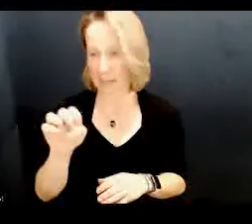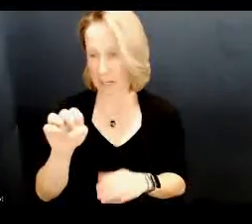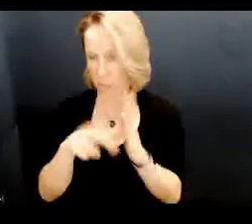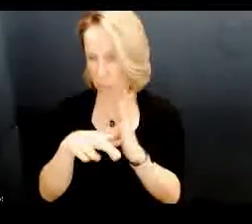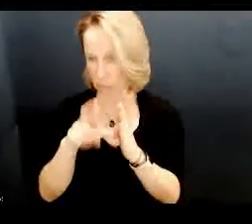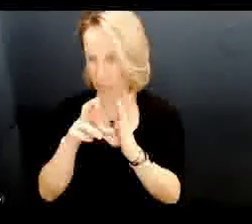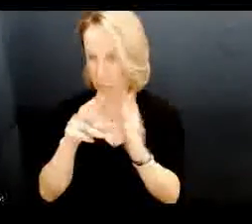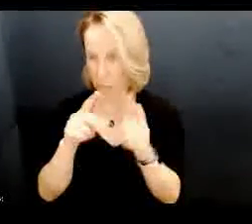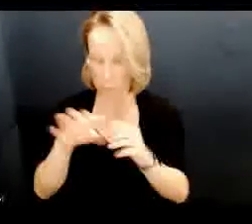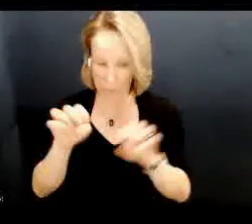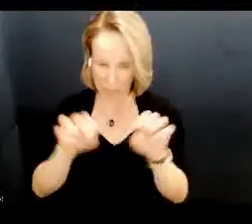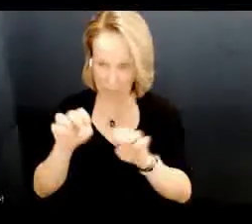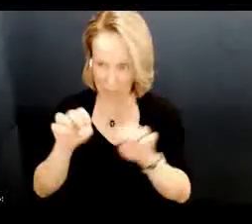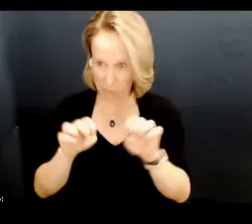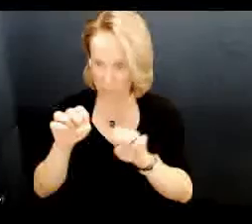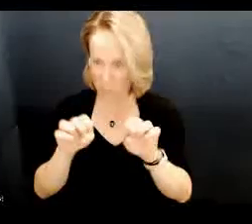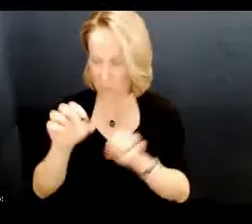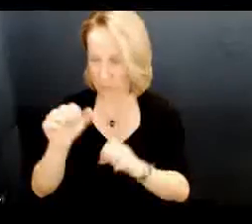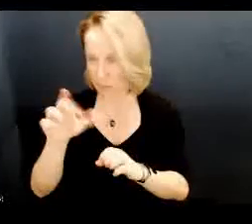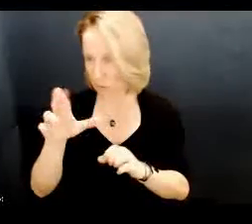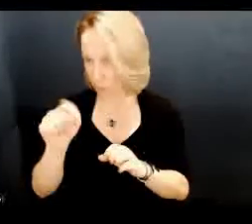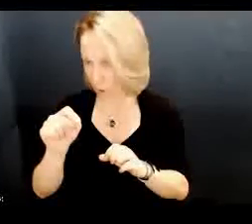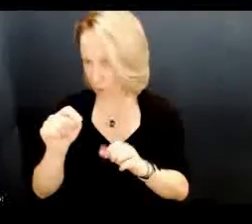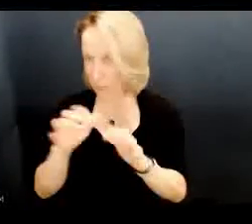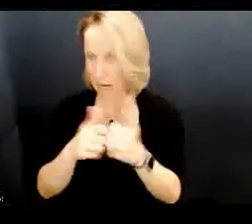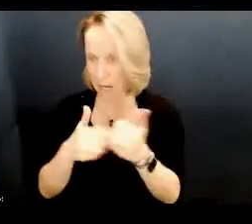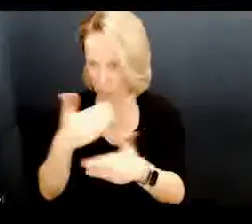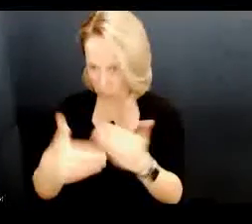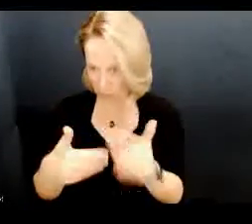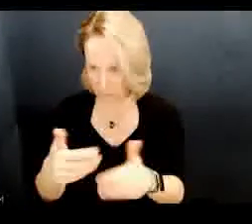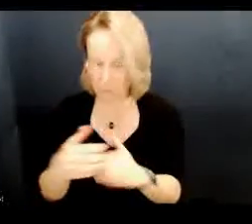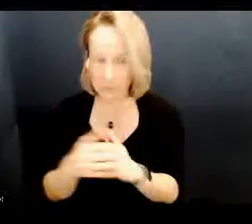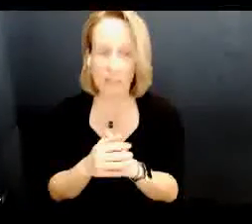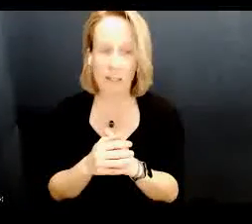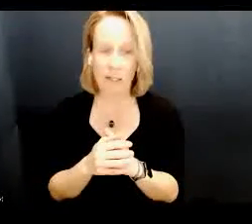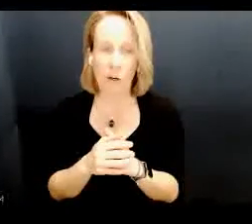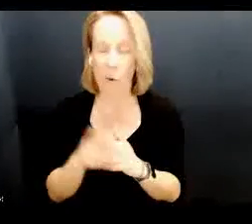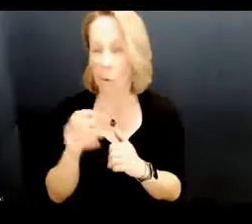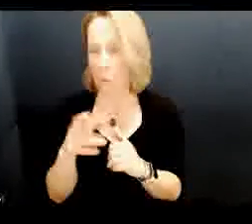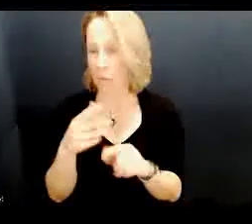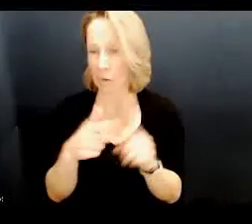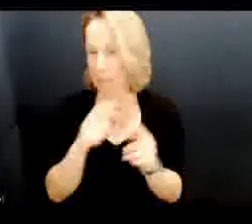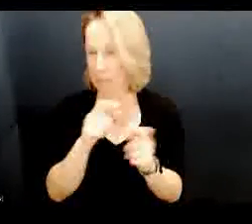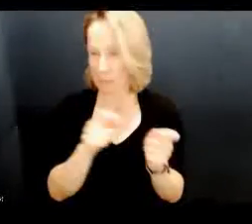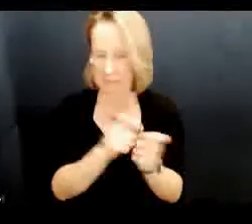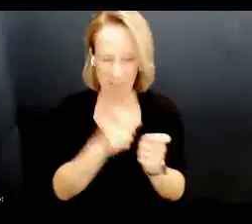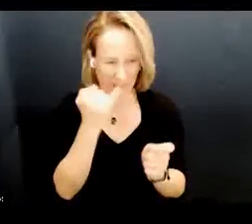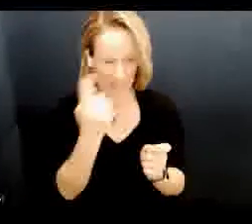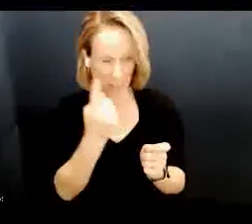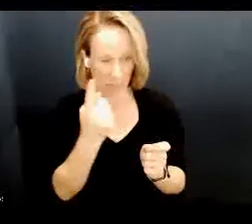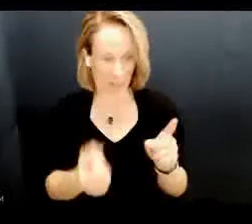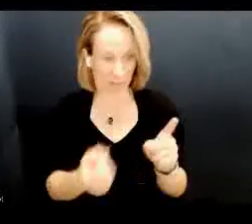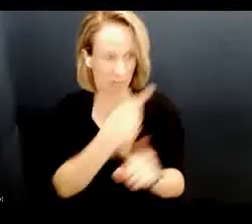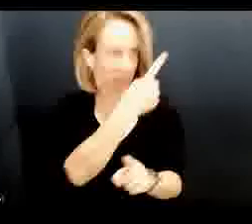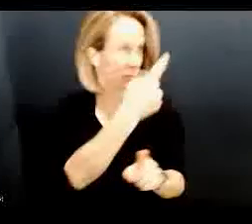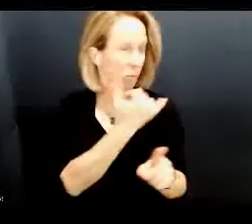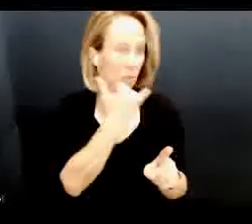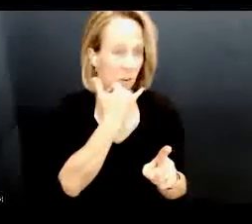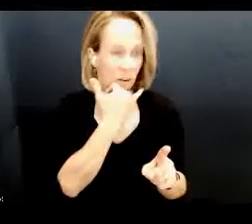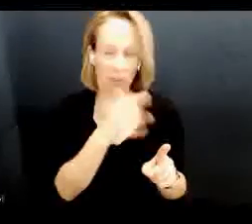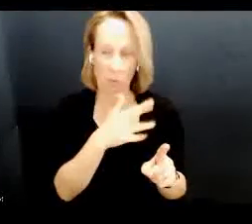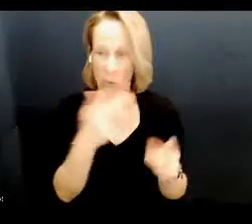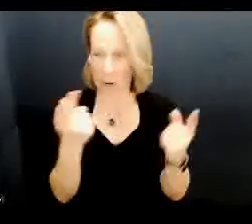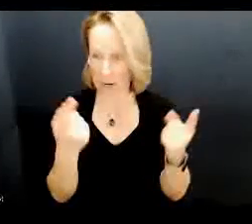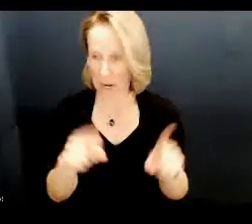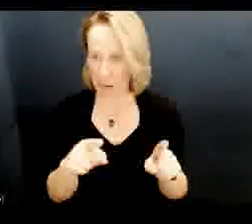Some SARTs will do case reviews for a particular case if there's like something going wrong or something is happening that's out